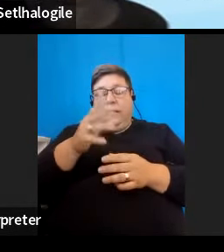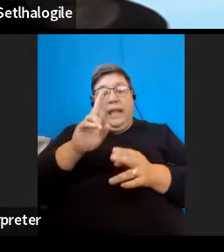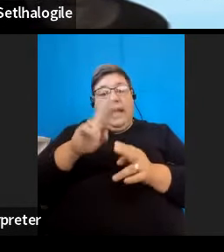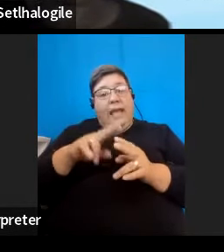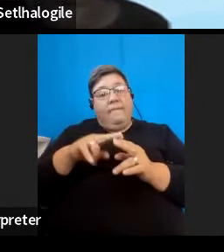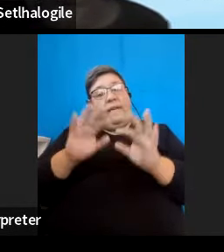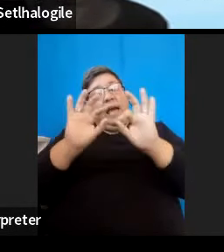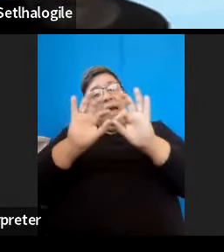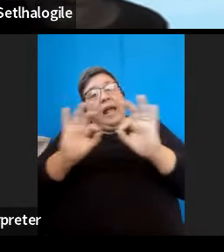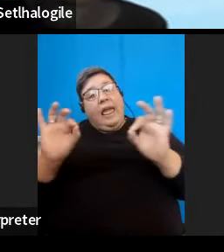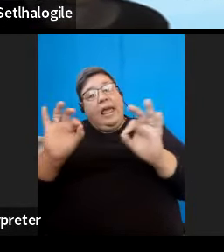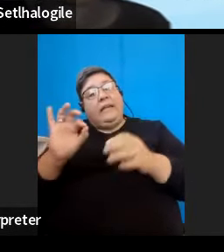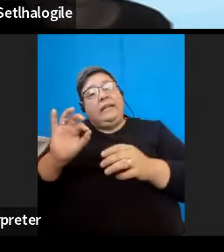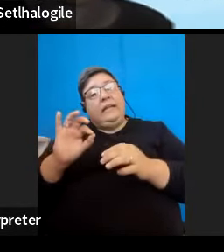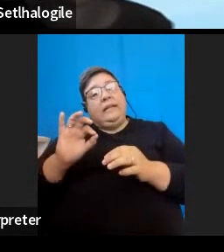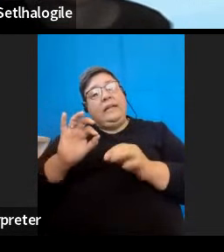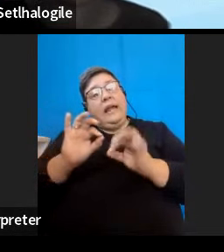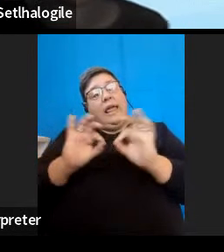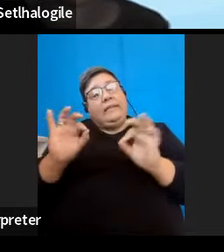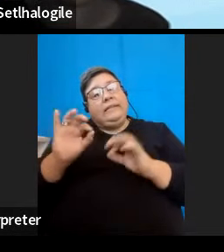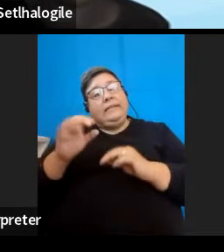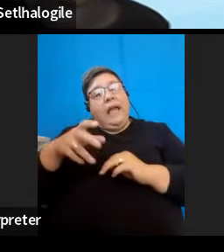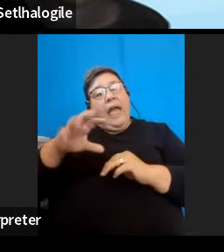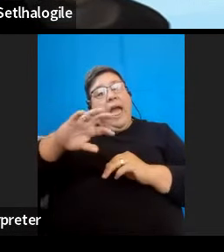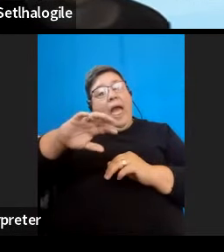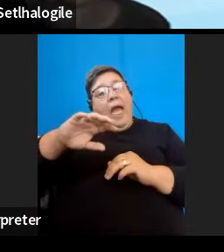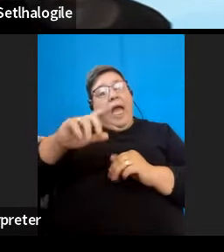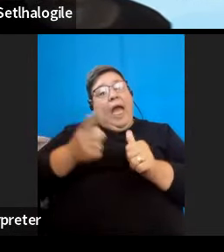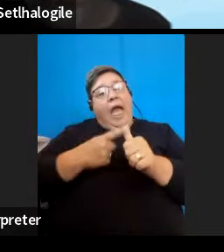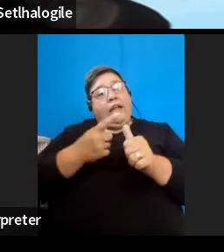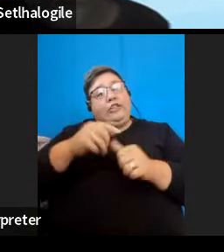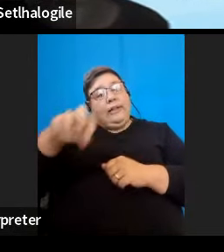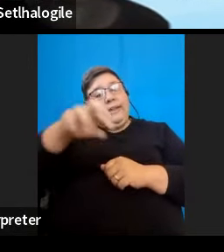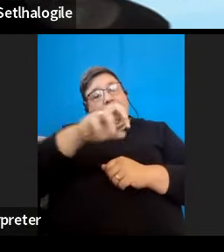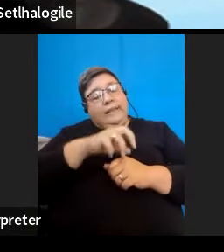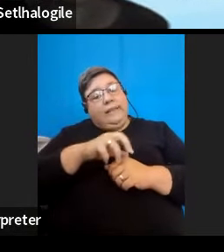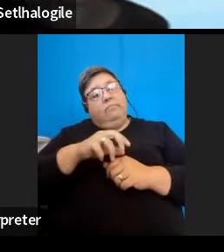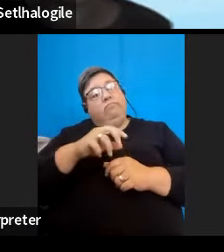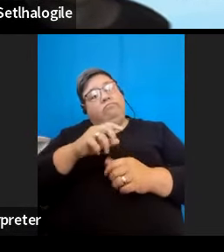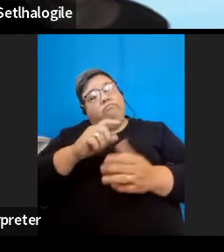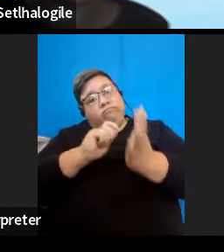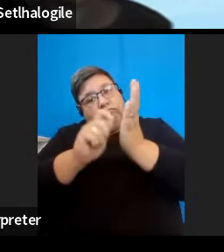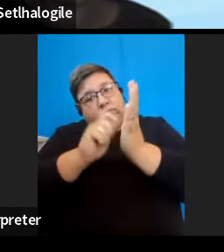then changes its status or apply for a fresh